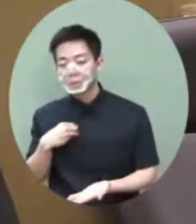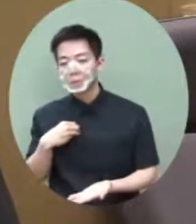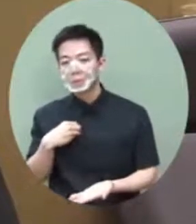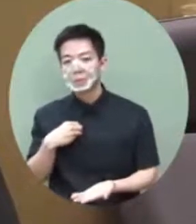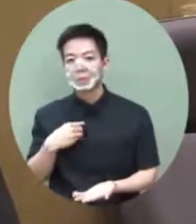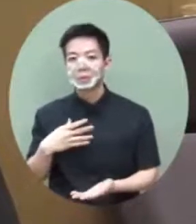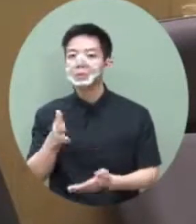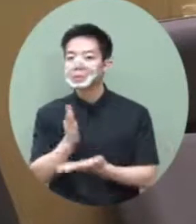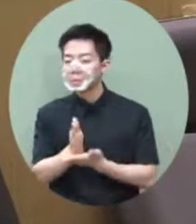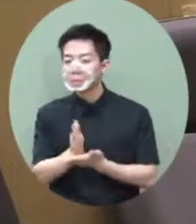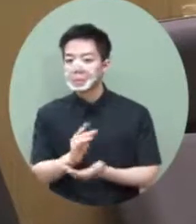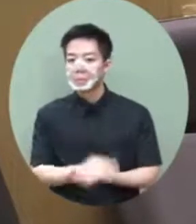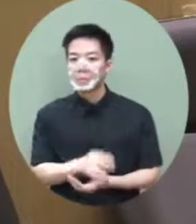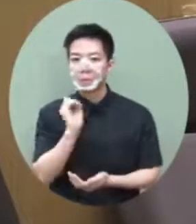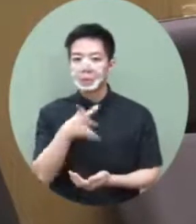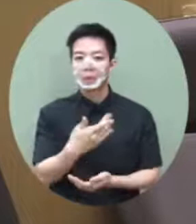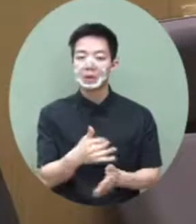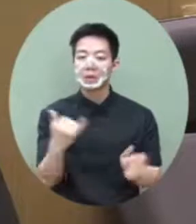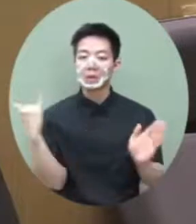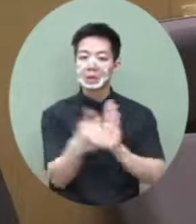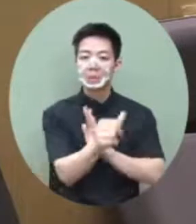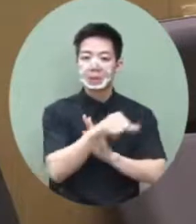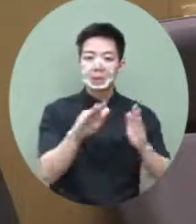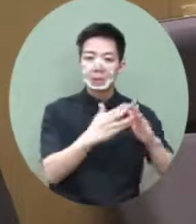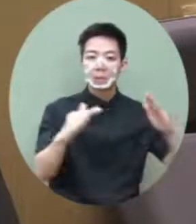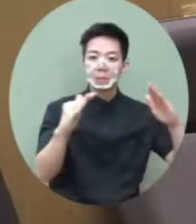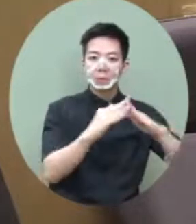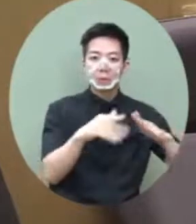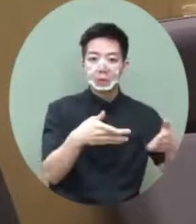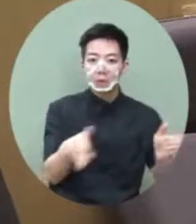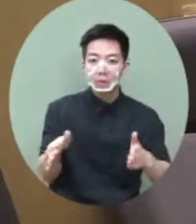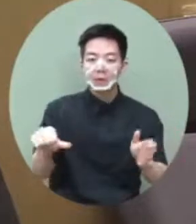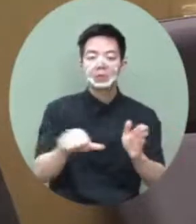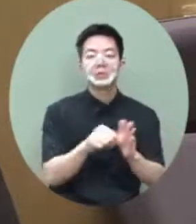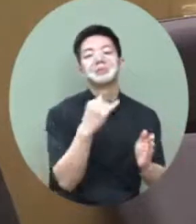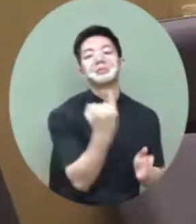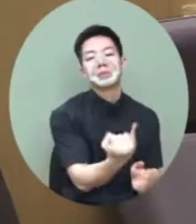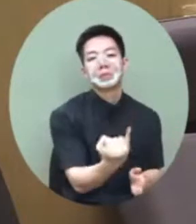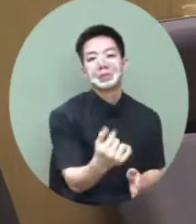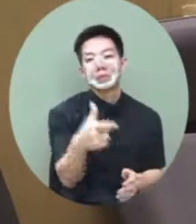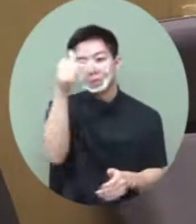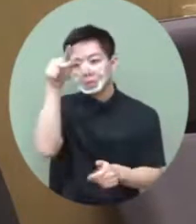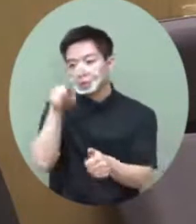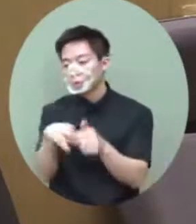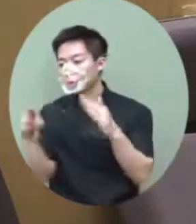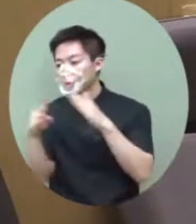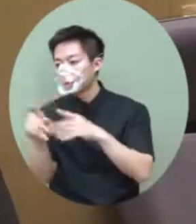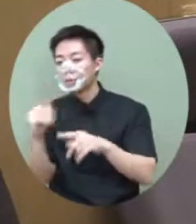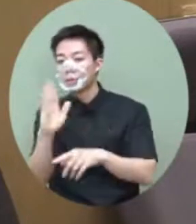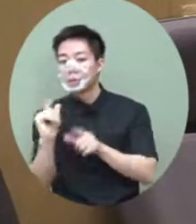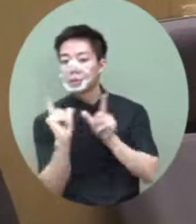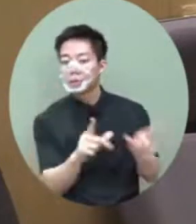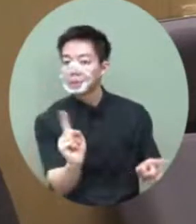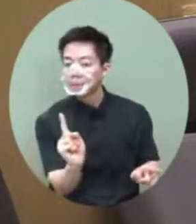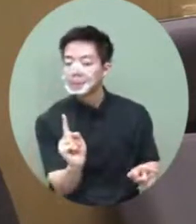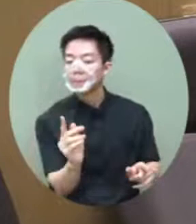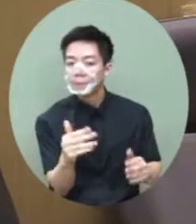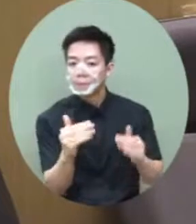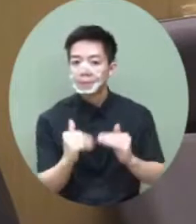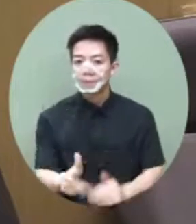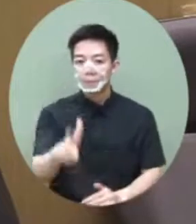elderly patients required more care than treatment. And he also commented that the arrangements